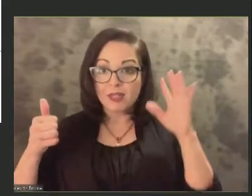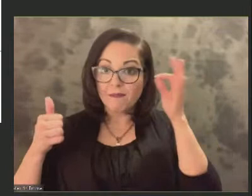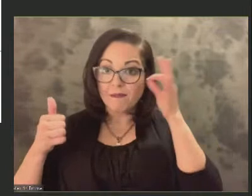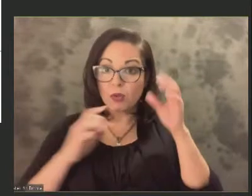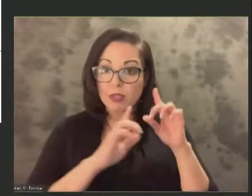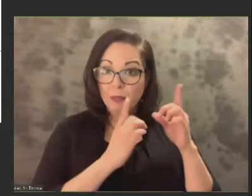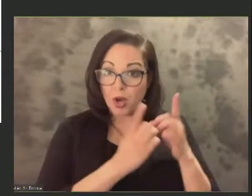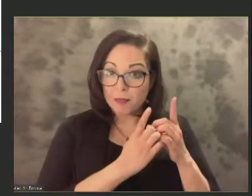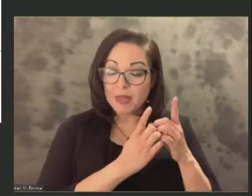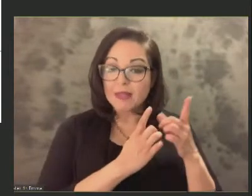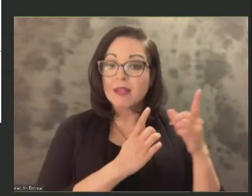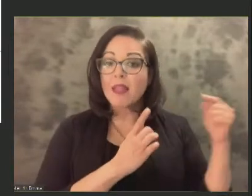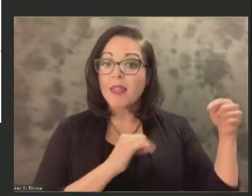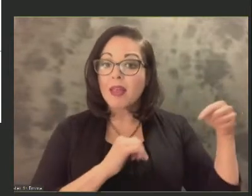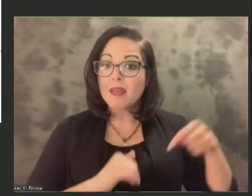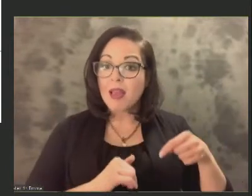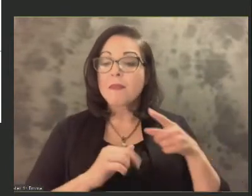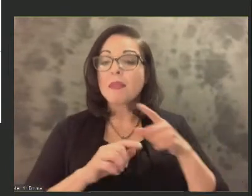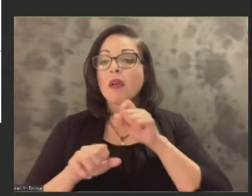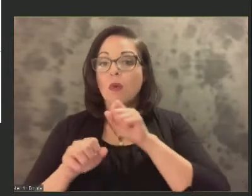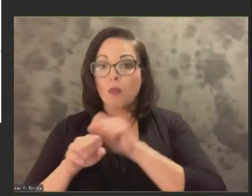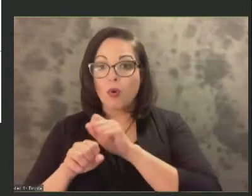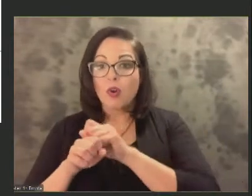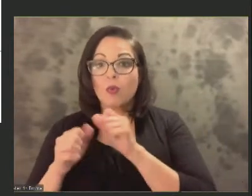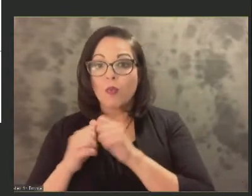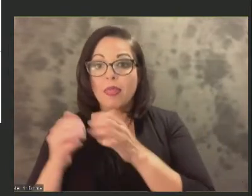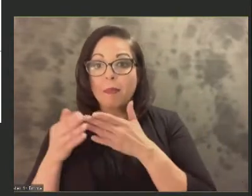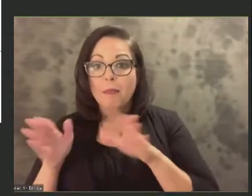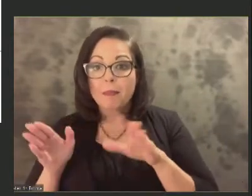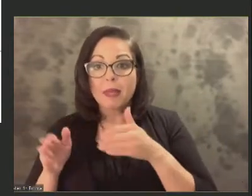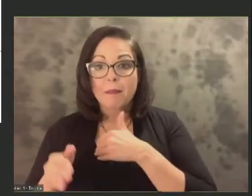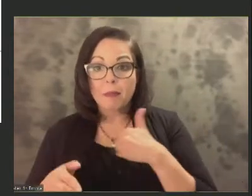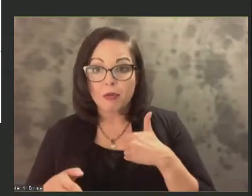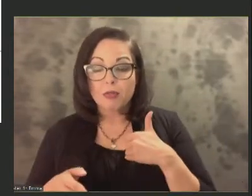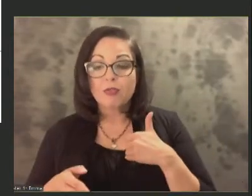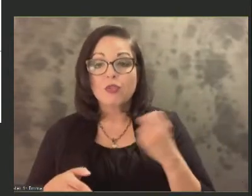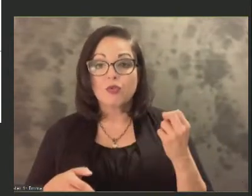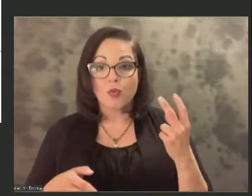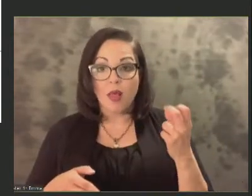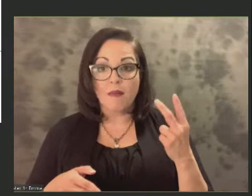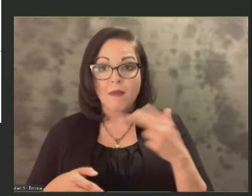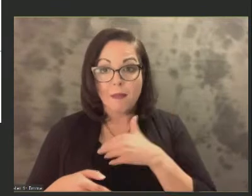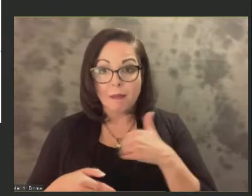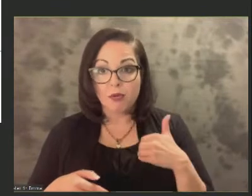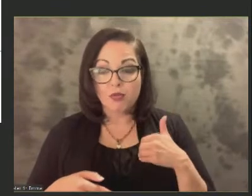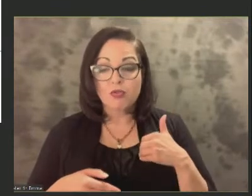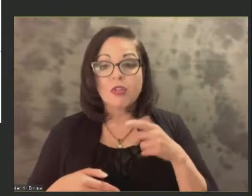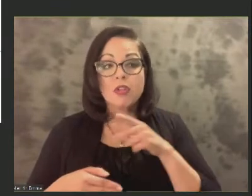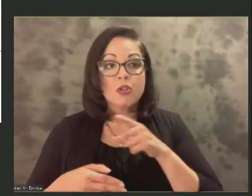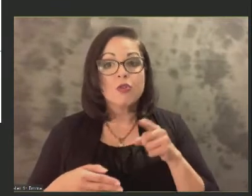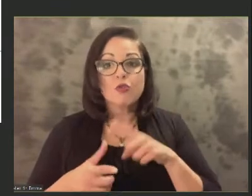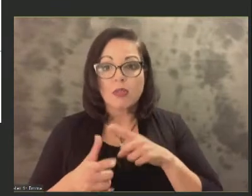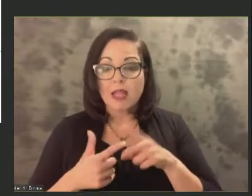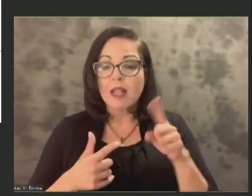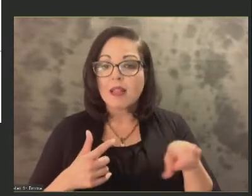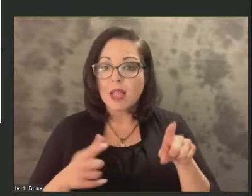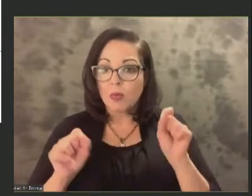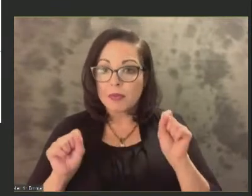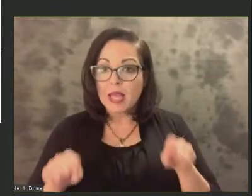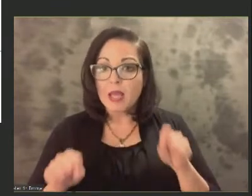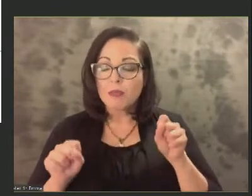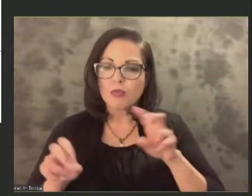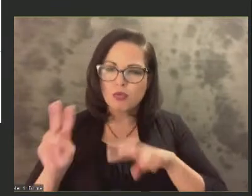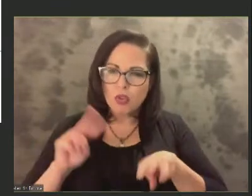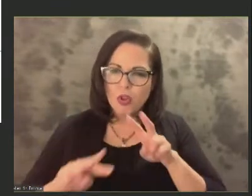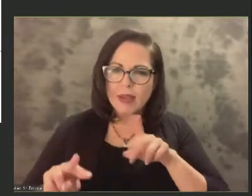departments that worked with the public members, the 12 members, so that they will be able to look at